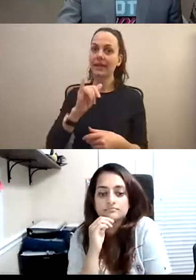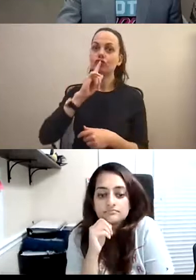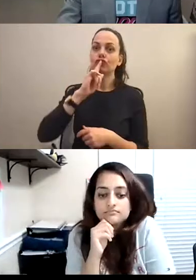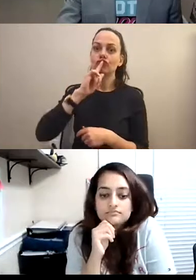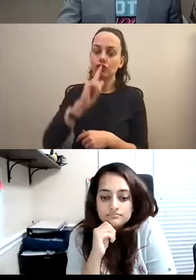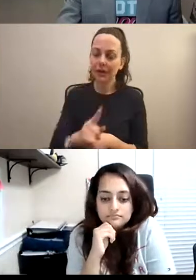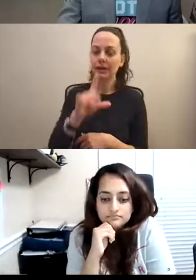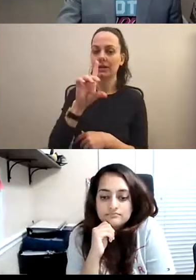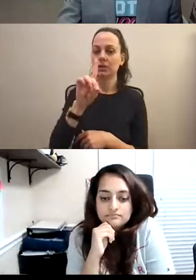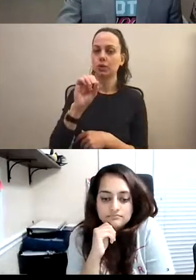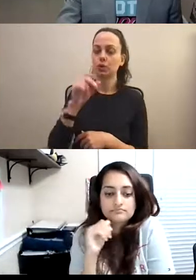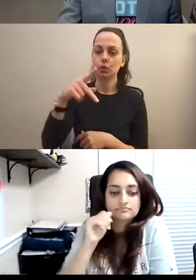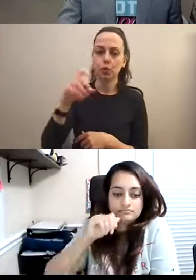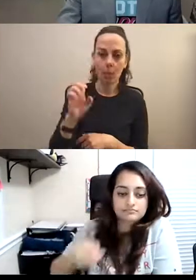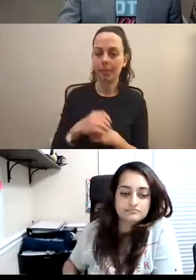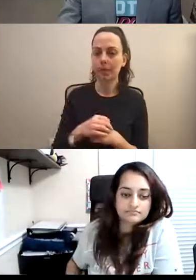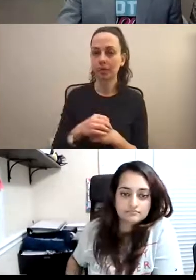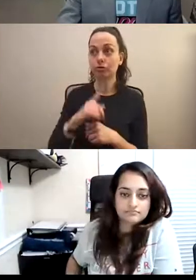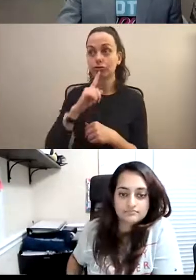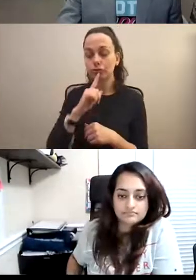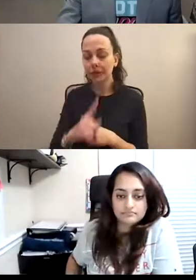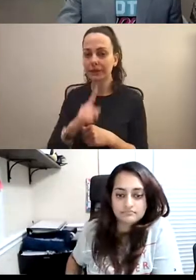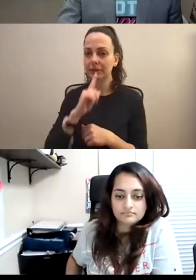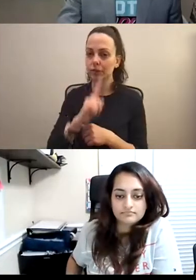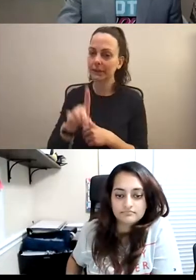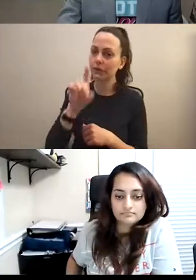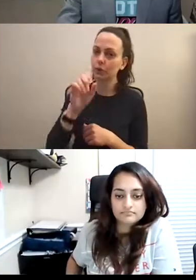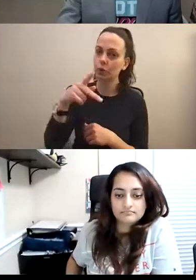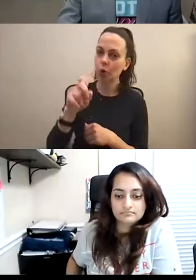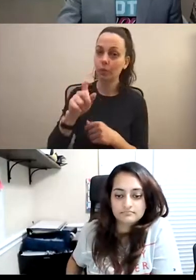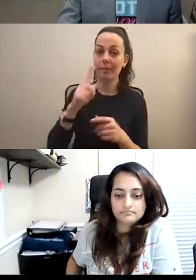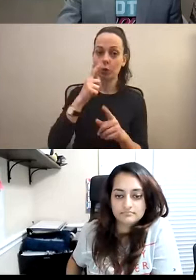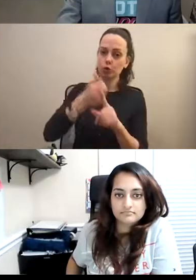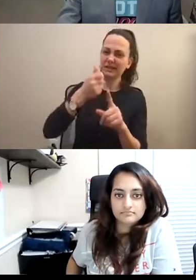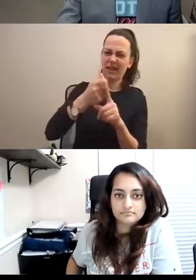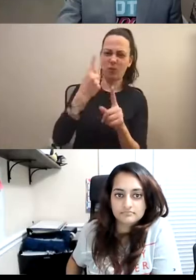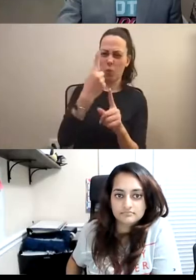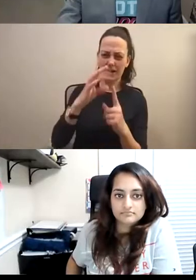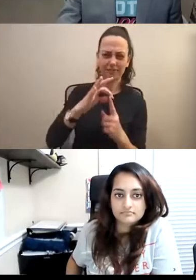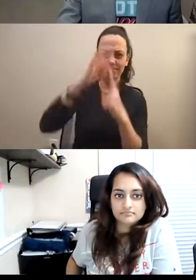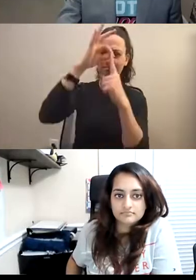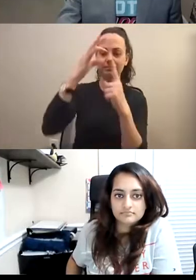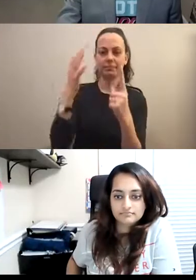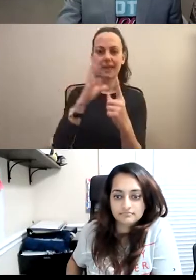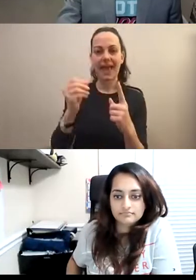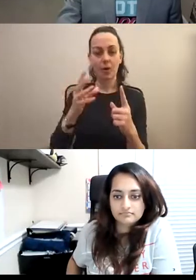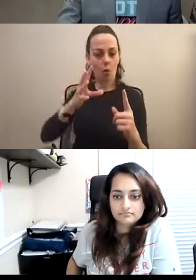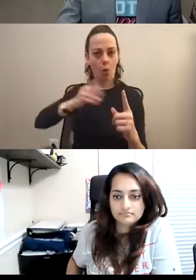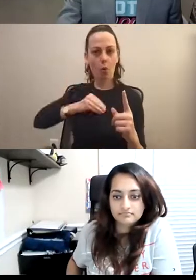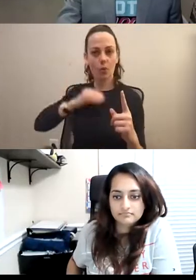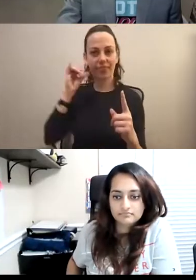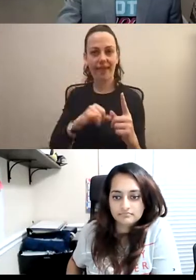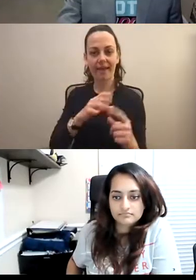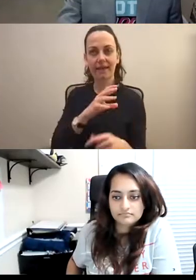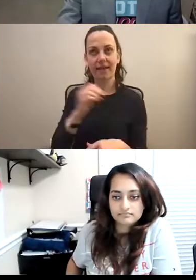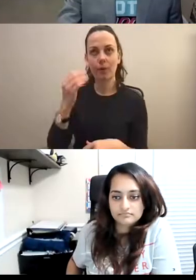dope. It's really, really dope to be one of one, and owning that and knowing